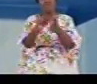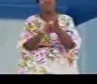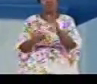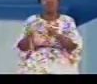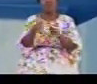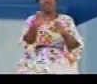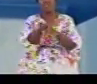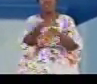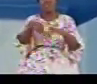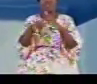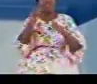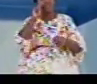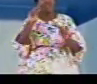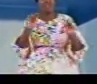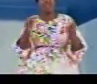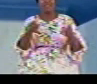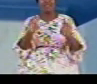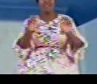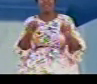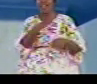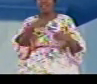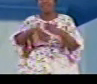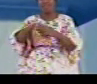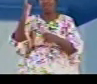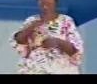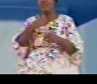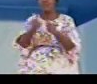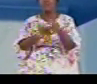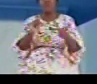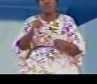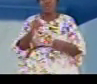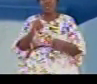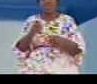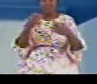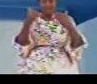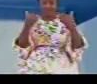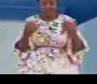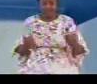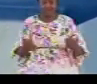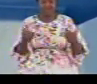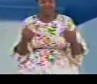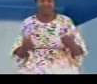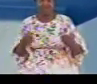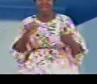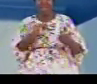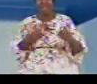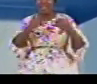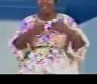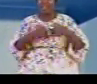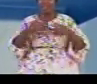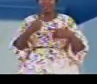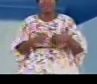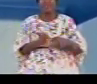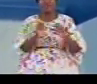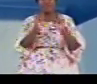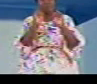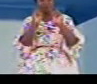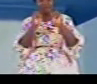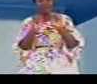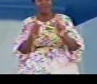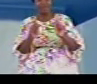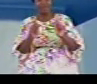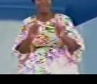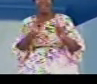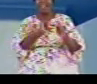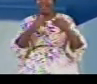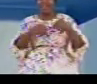outside, and the Northeast with us here, all of them. Right now, I have the honor. I have